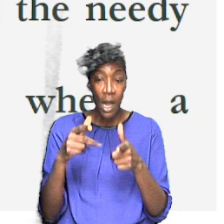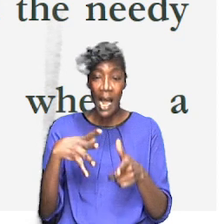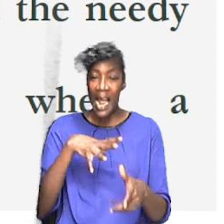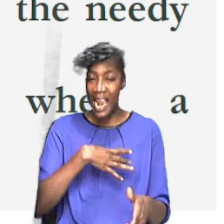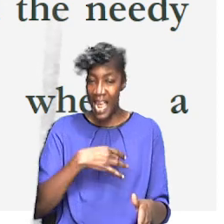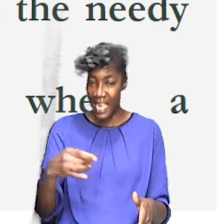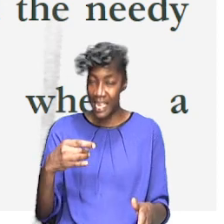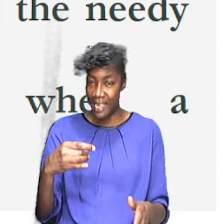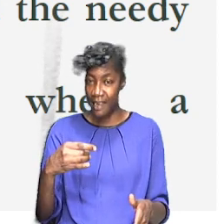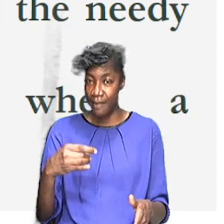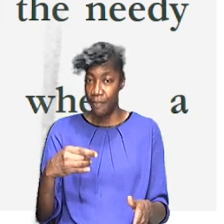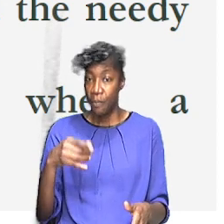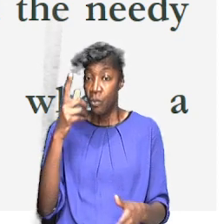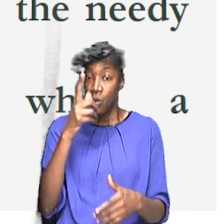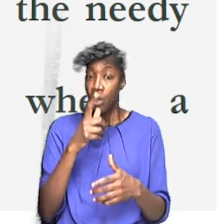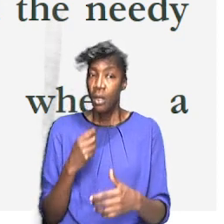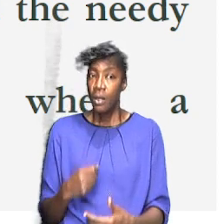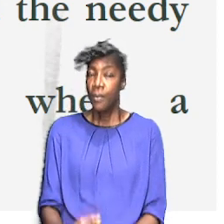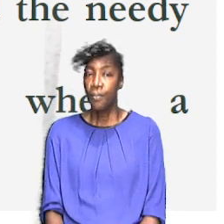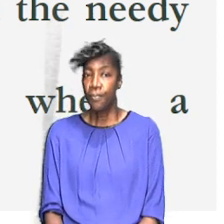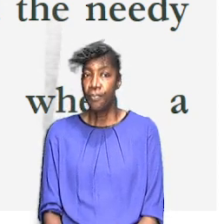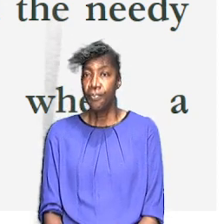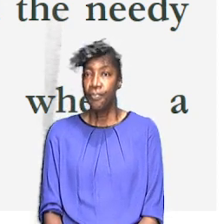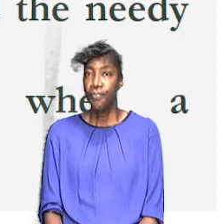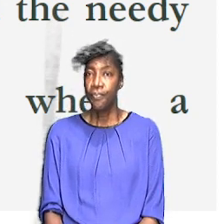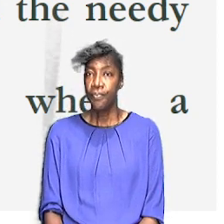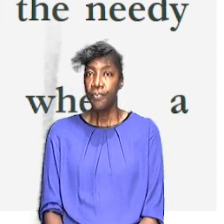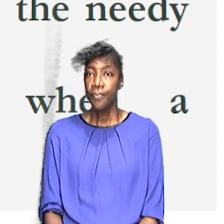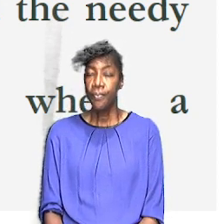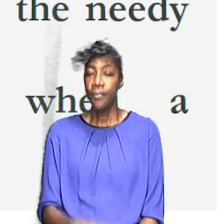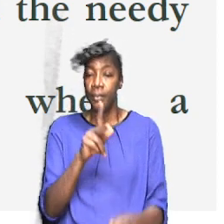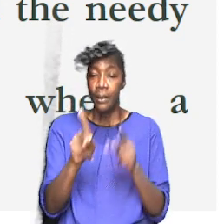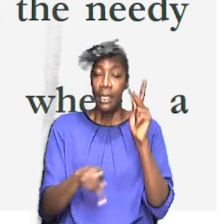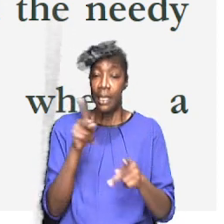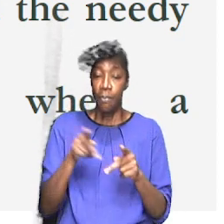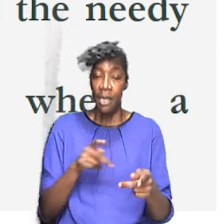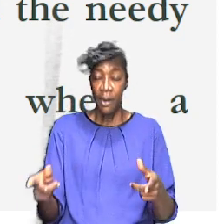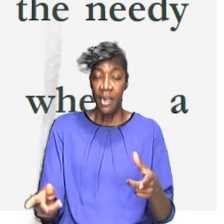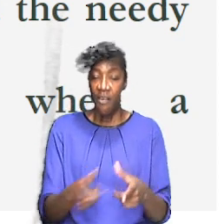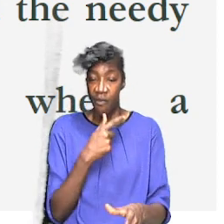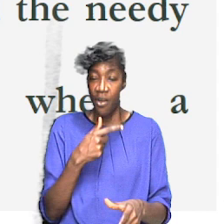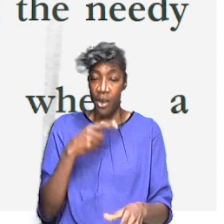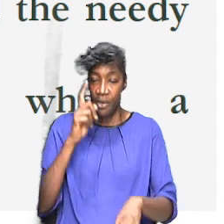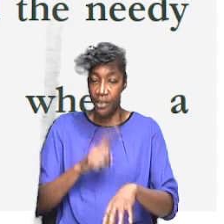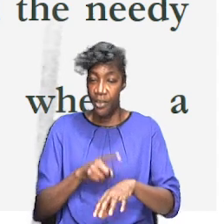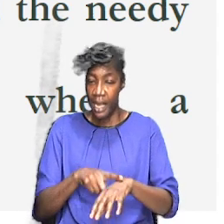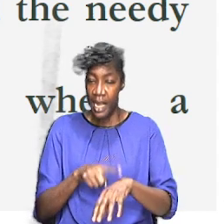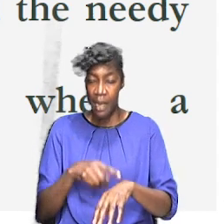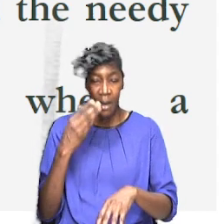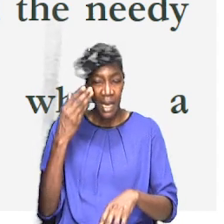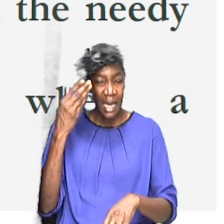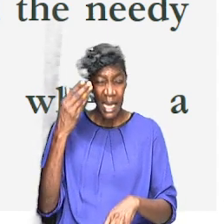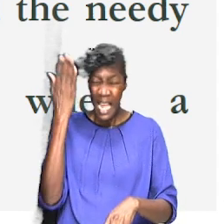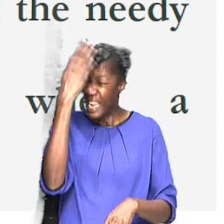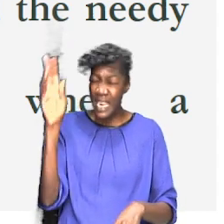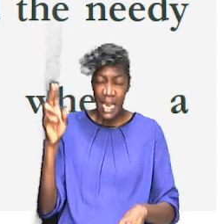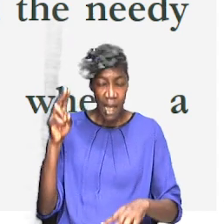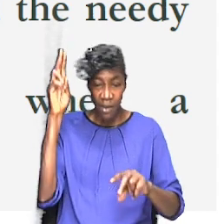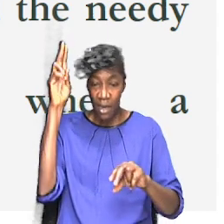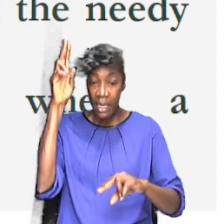what was taking place here. So the people in the first century or the Middle East did not sit in